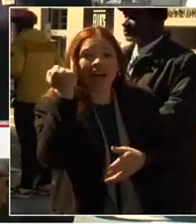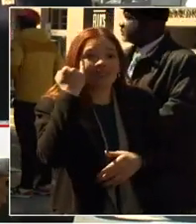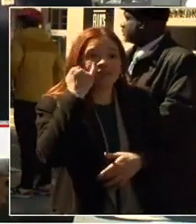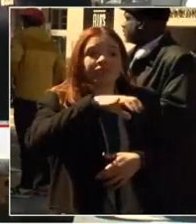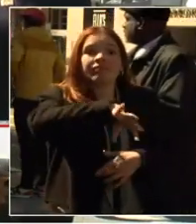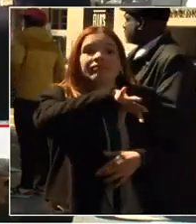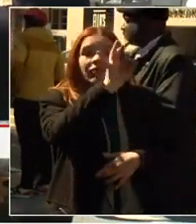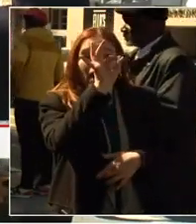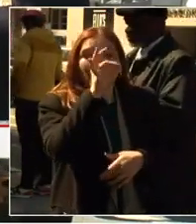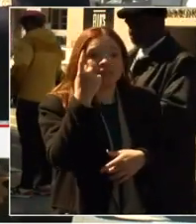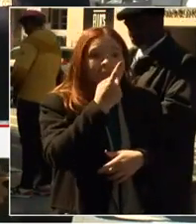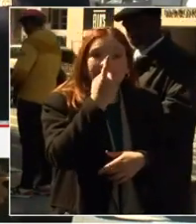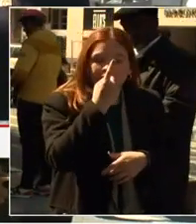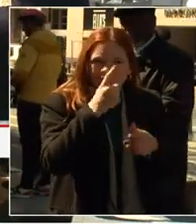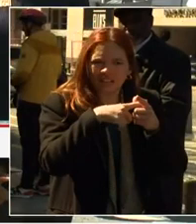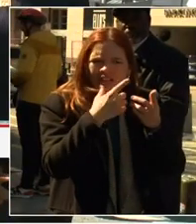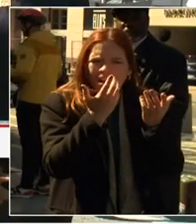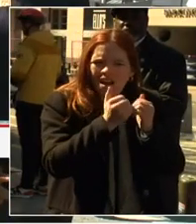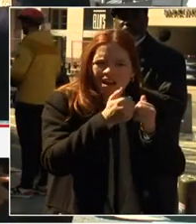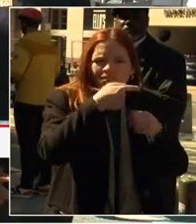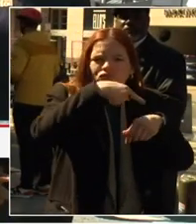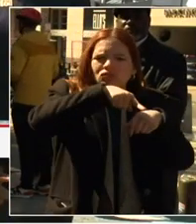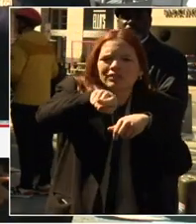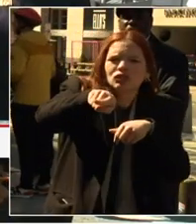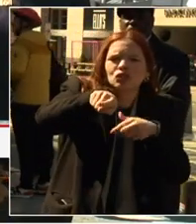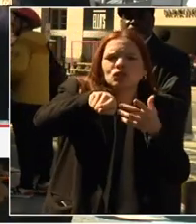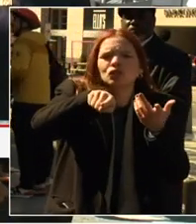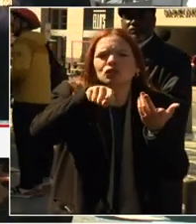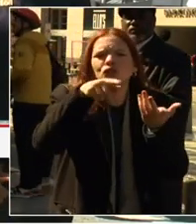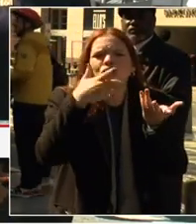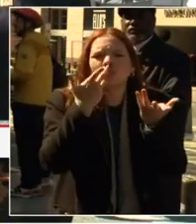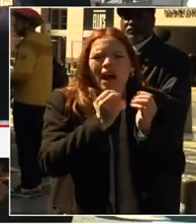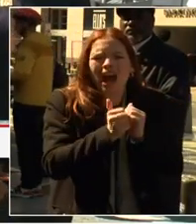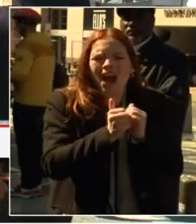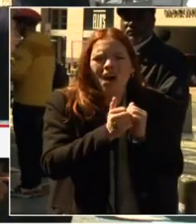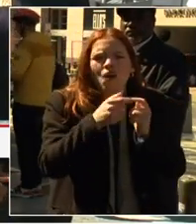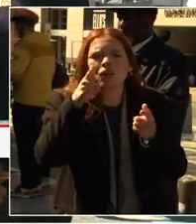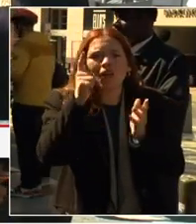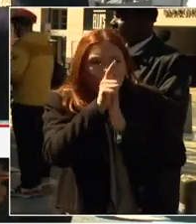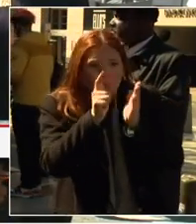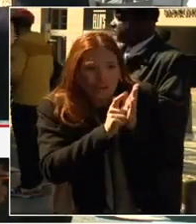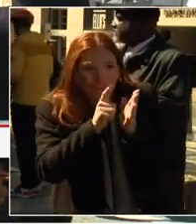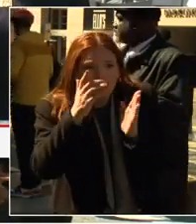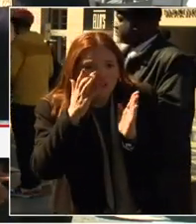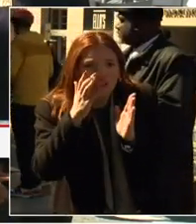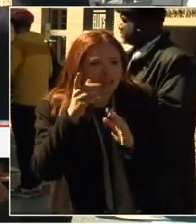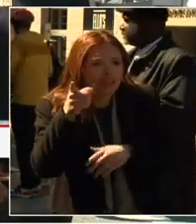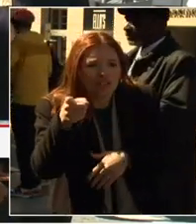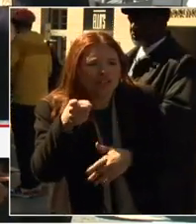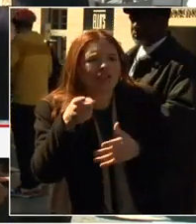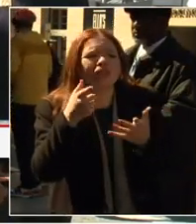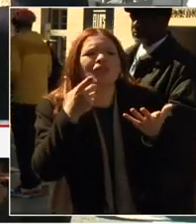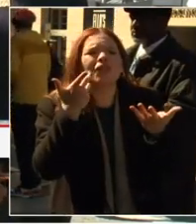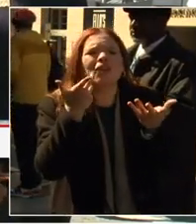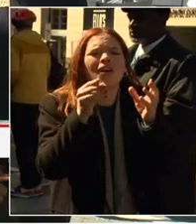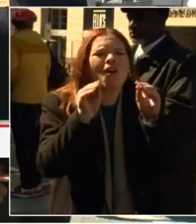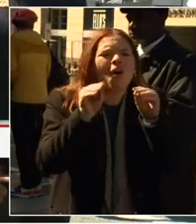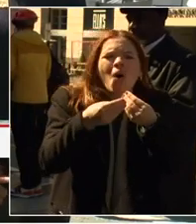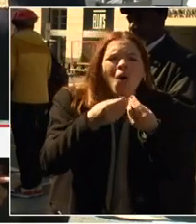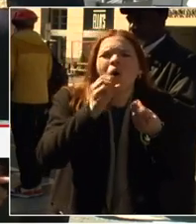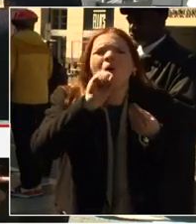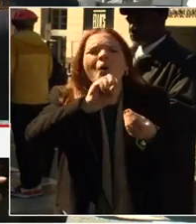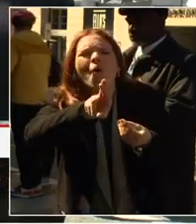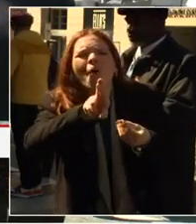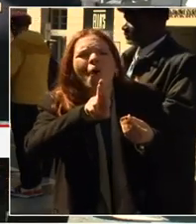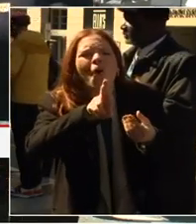to the U.S. Attorney's Office, or how does this play out? And can you give us a timeline? And will you make your report public? Did I unload enough? That's a lot